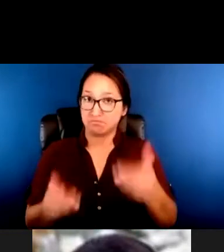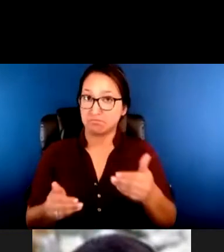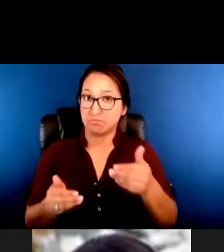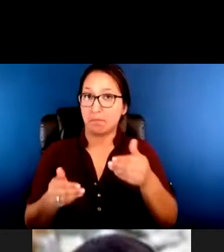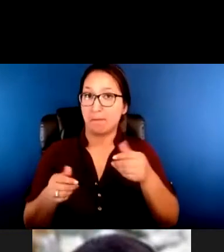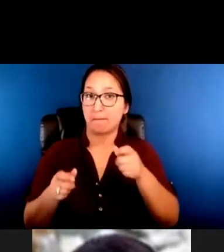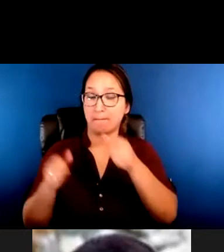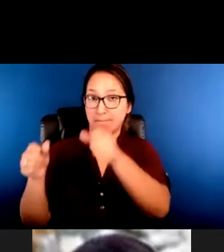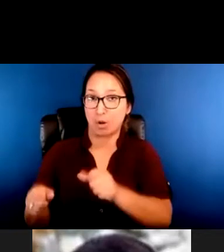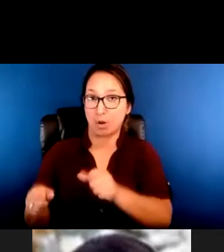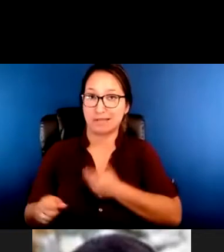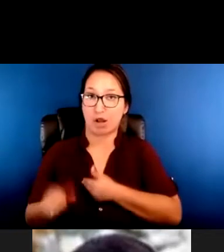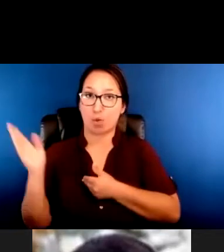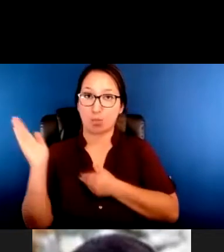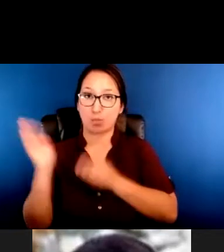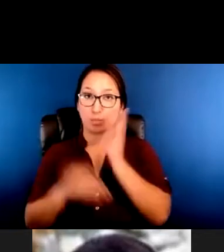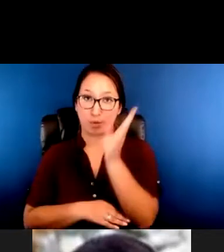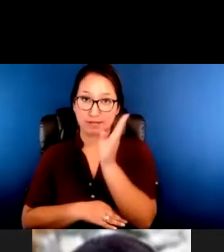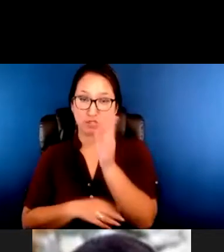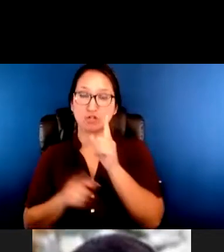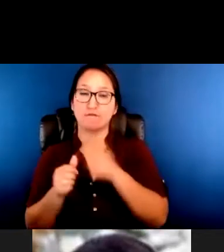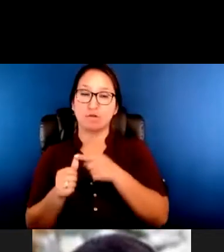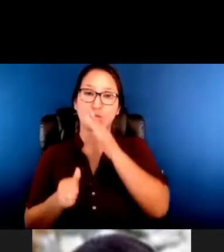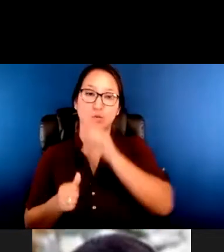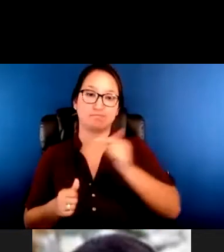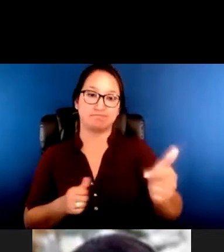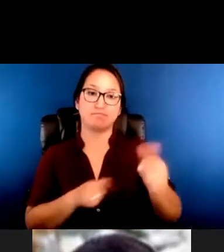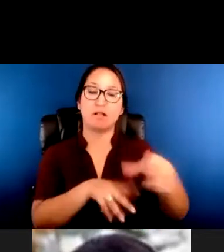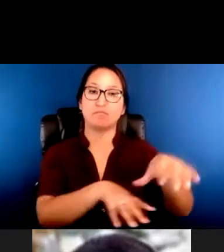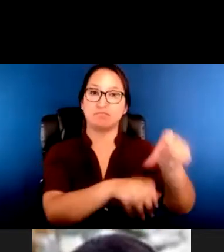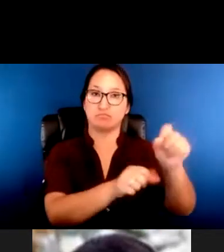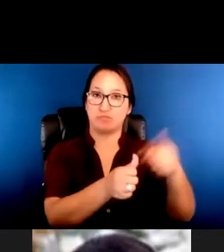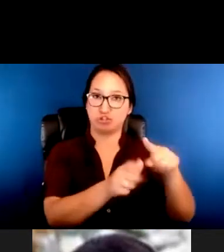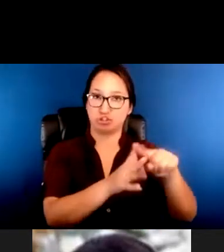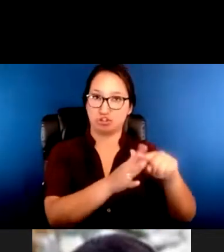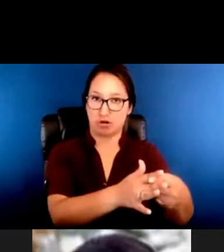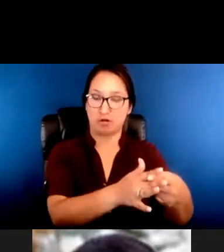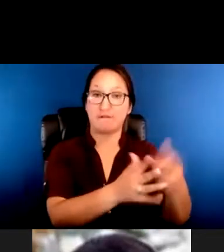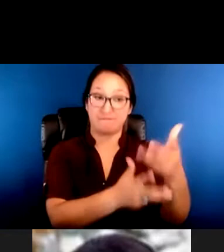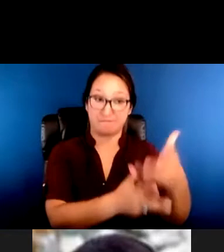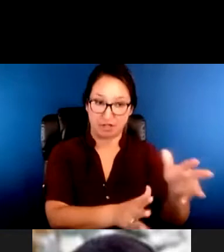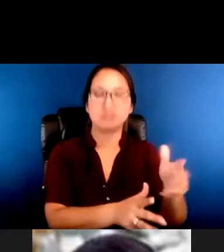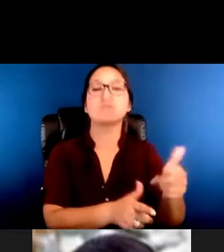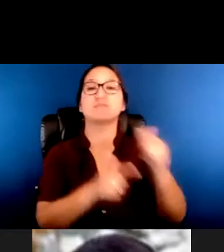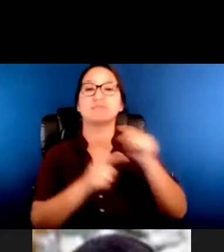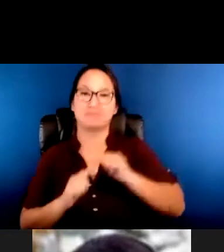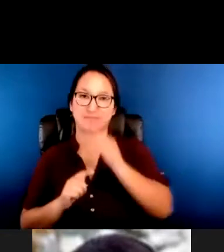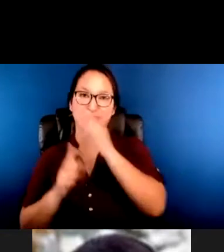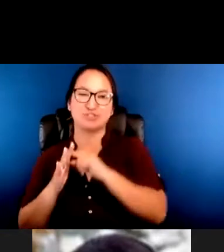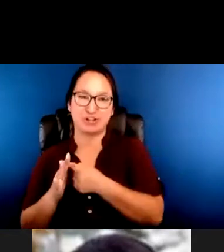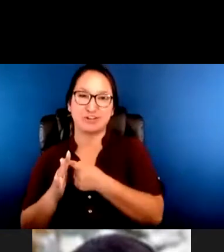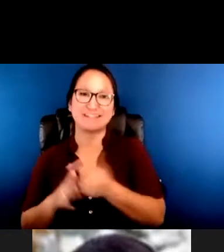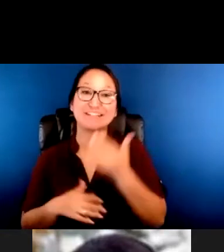Ms. Merchant so she can handle a few of the PTA duties. Then we will get started. Ms. Merchant, thank you for being here, and thank